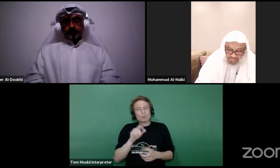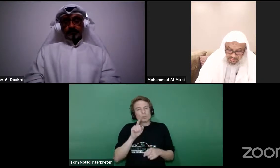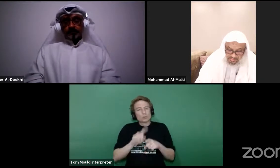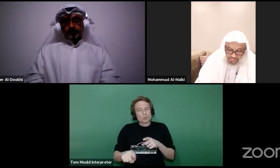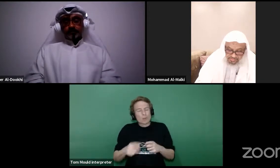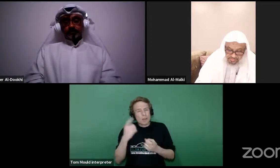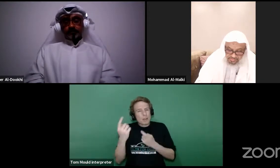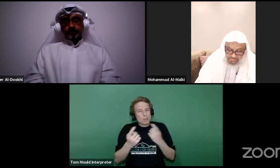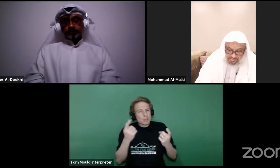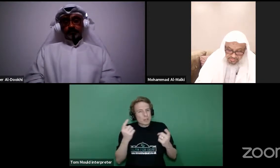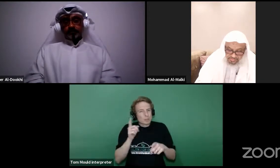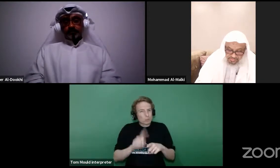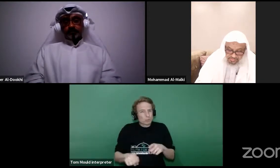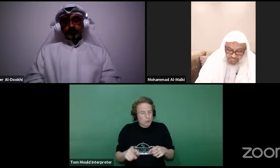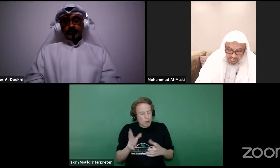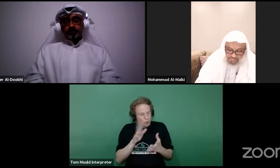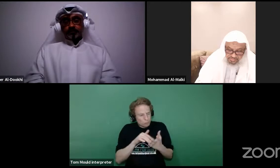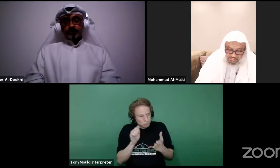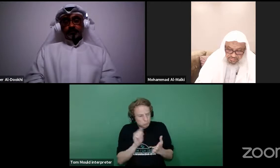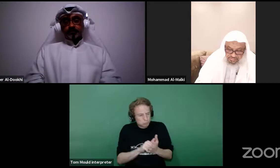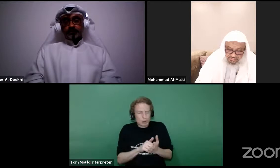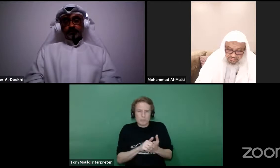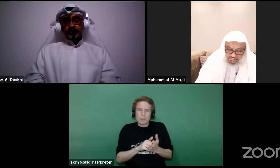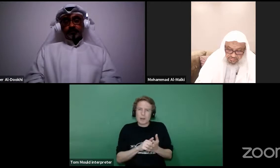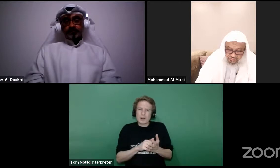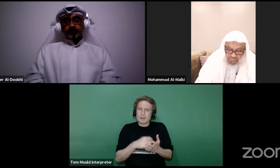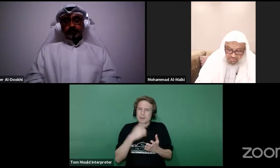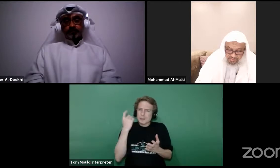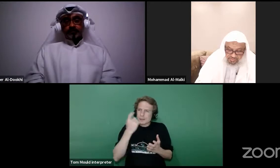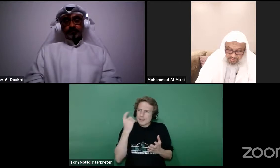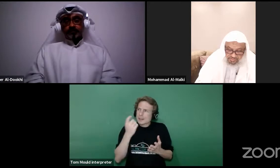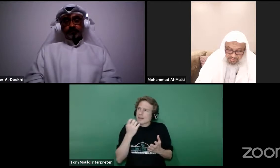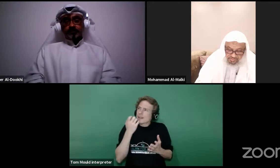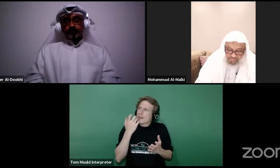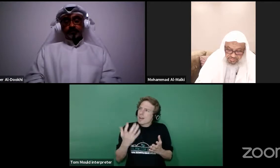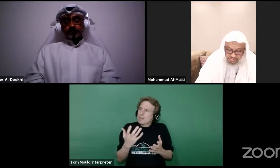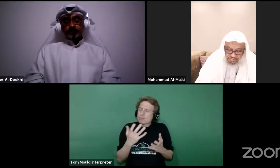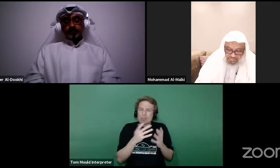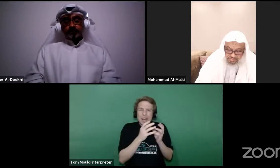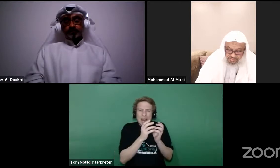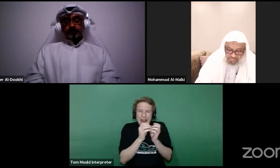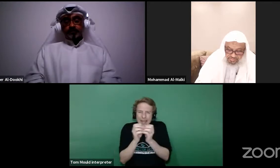properly, whereby they give every letter its